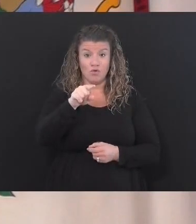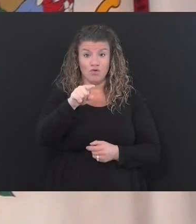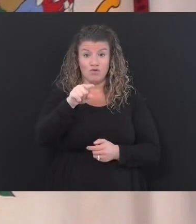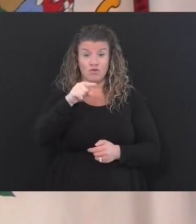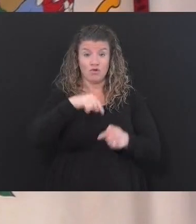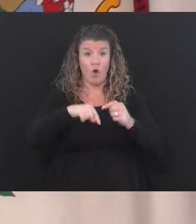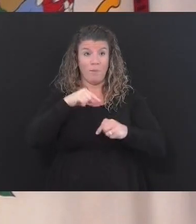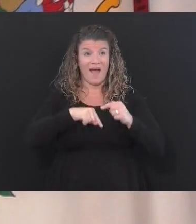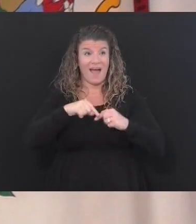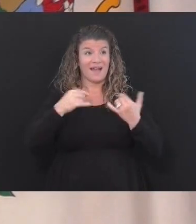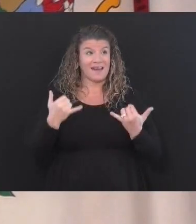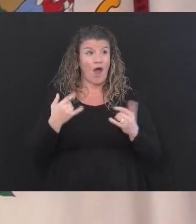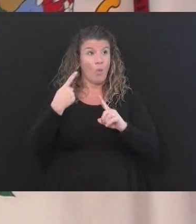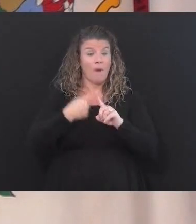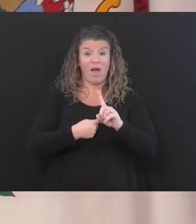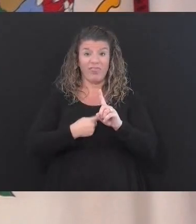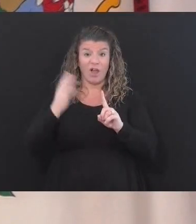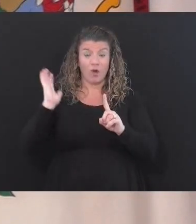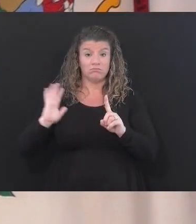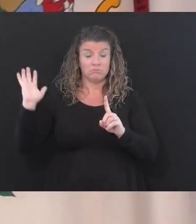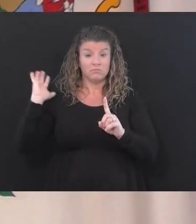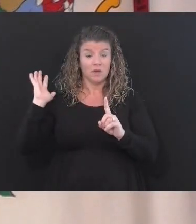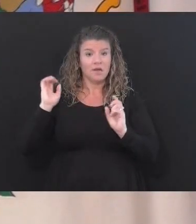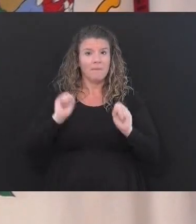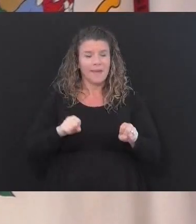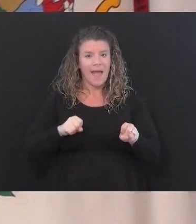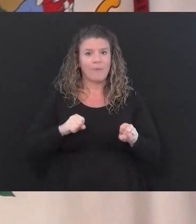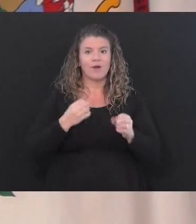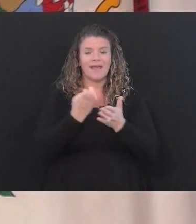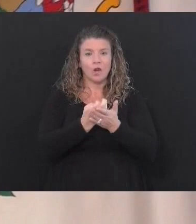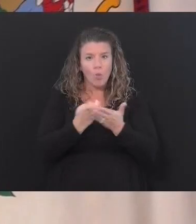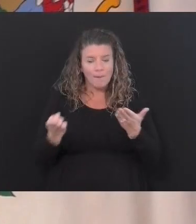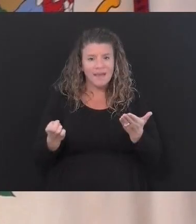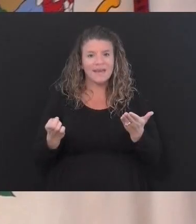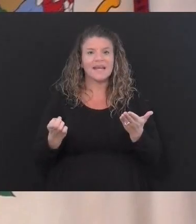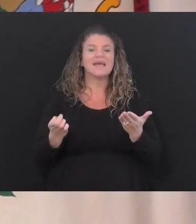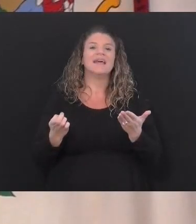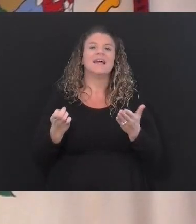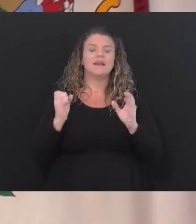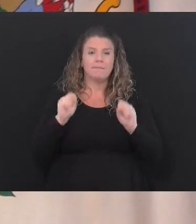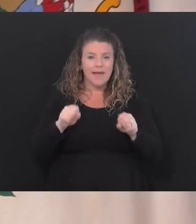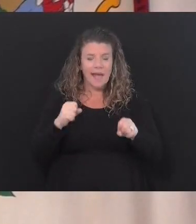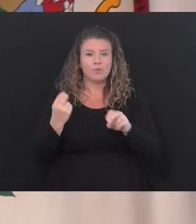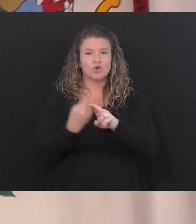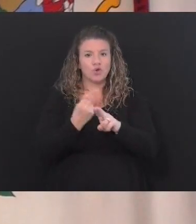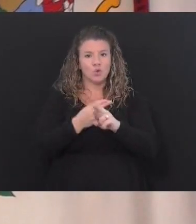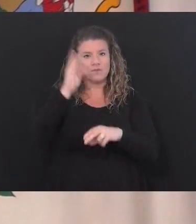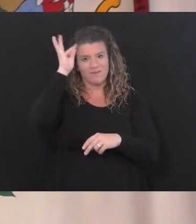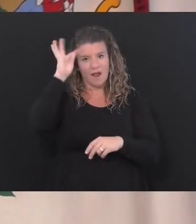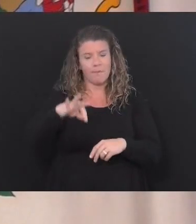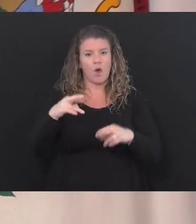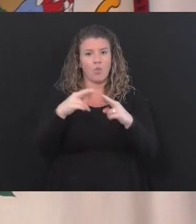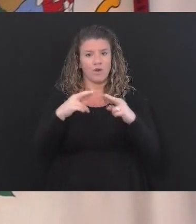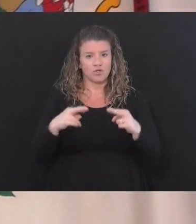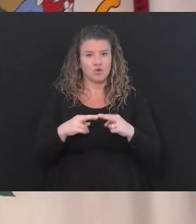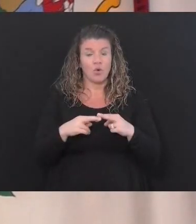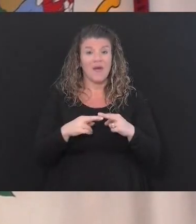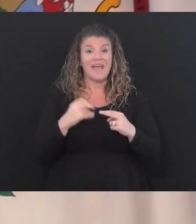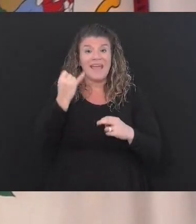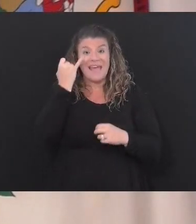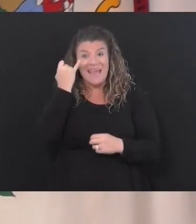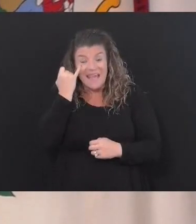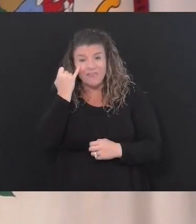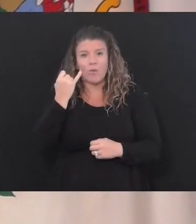probably now almost a month ago, to be able to get equipment and to be able to use Fairmont Regional in case